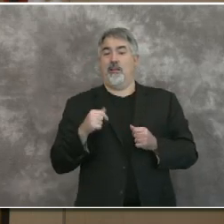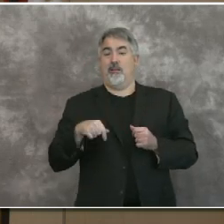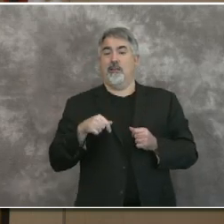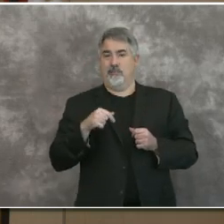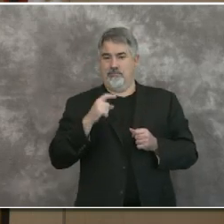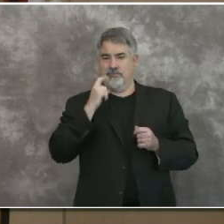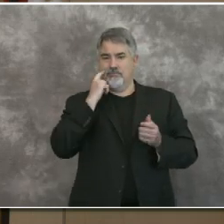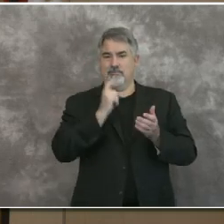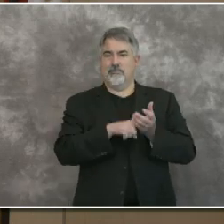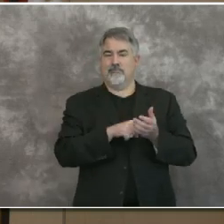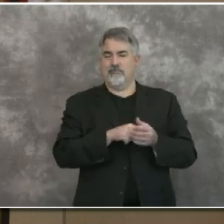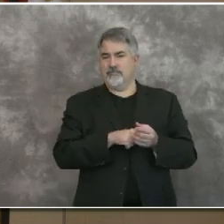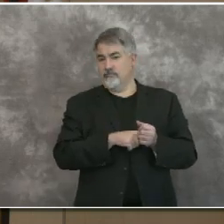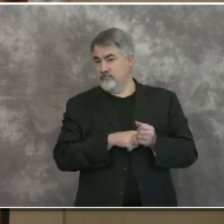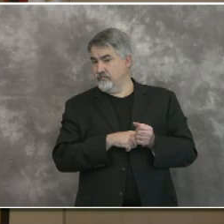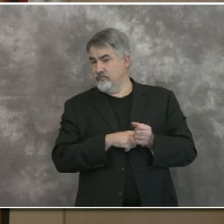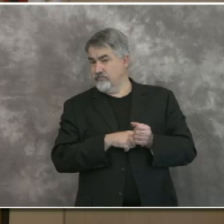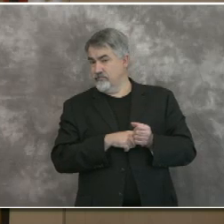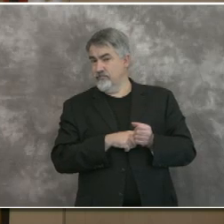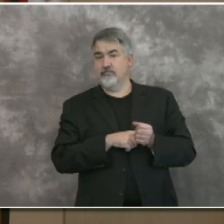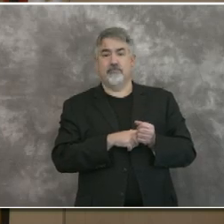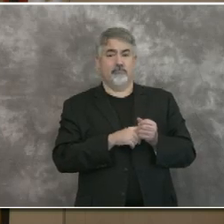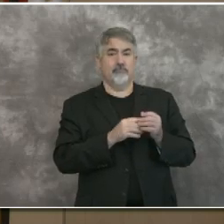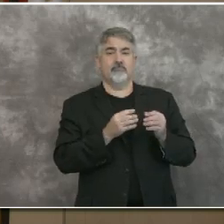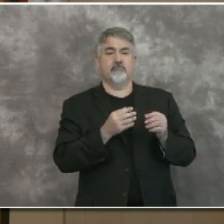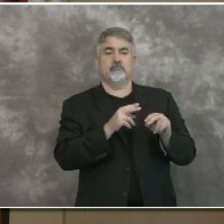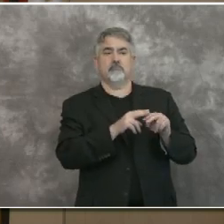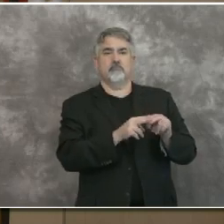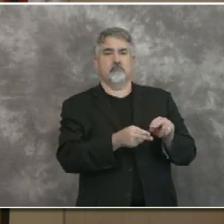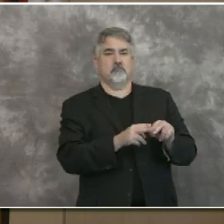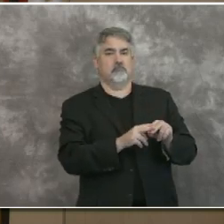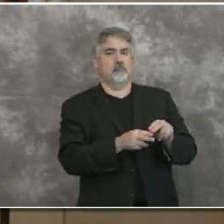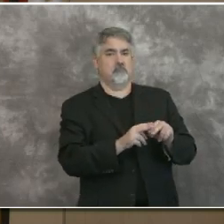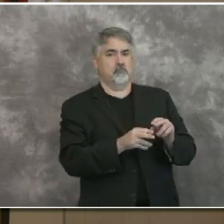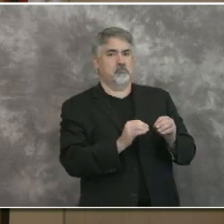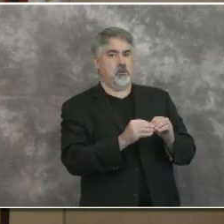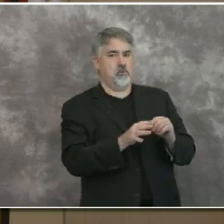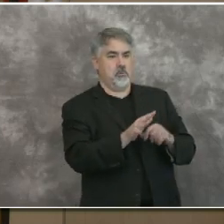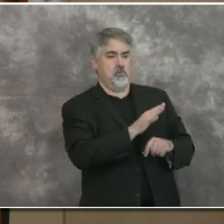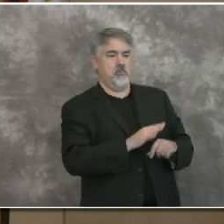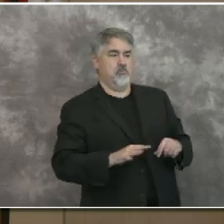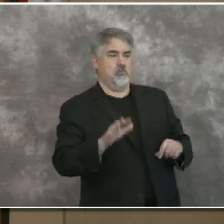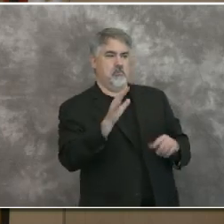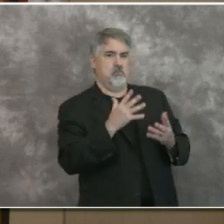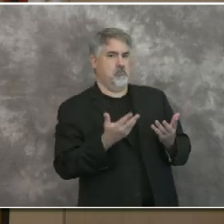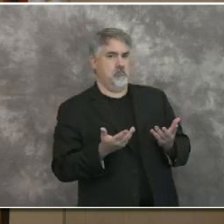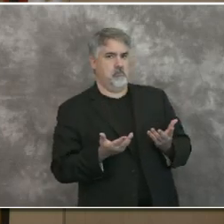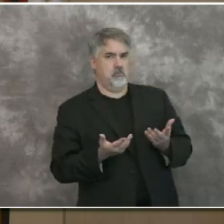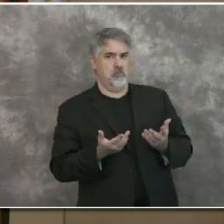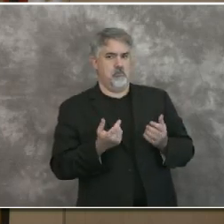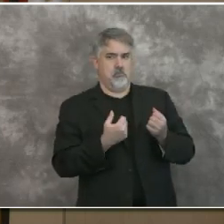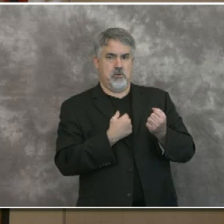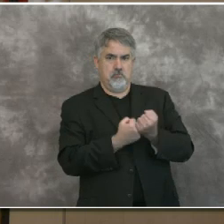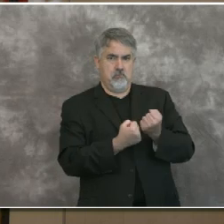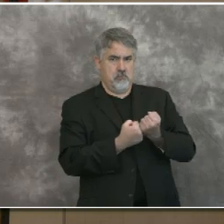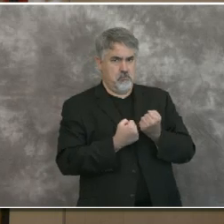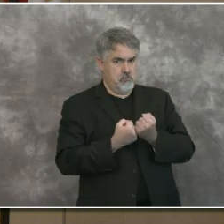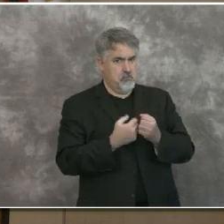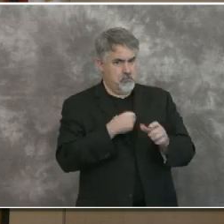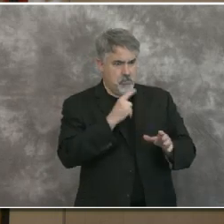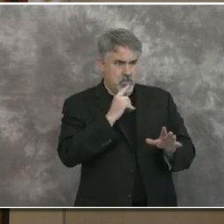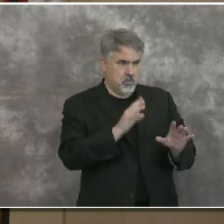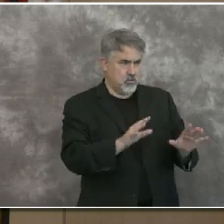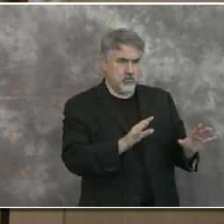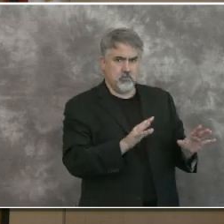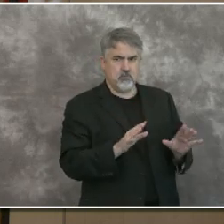number decreasing. In terms of support, we are getting support from the state. Have not heard of